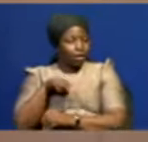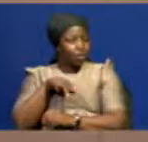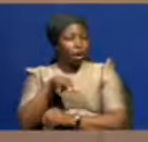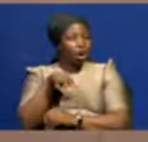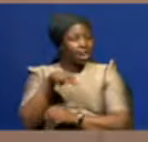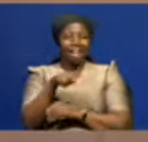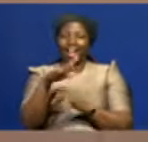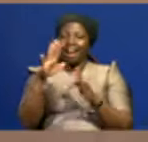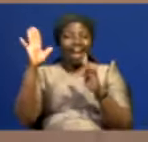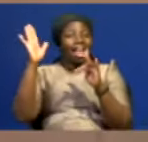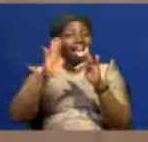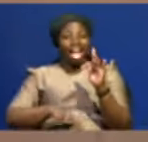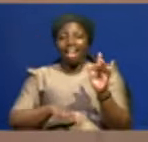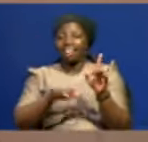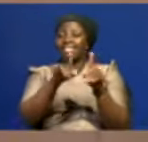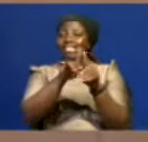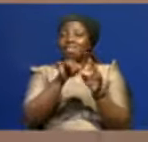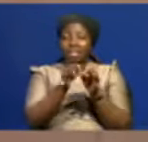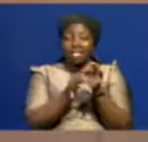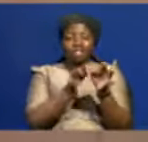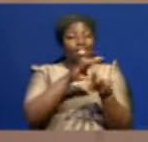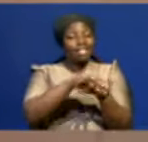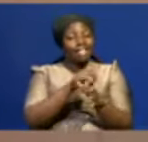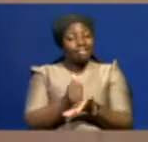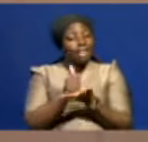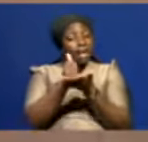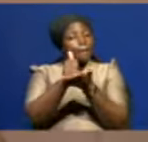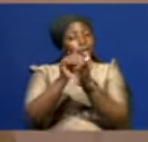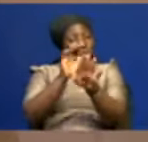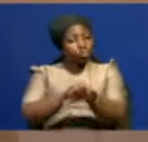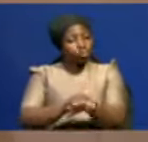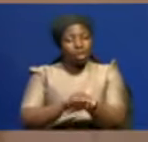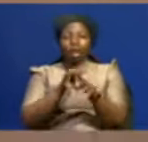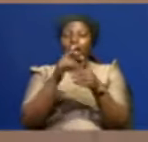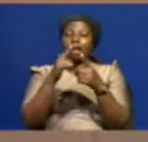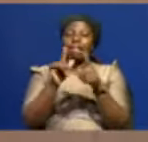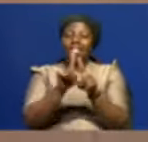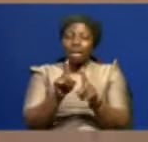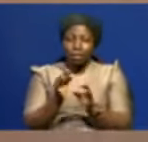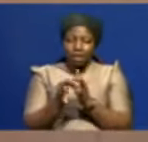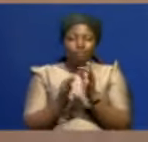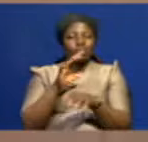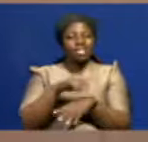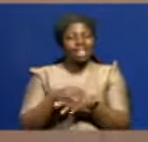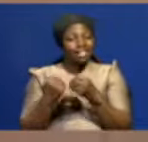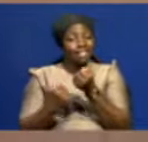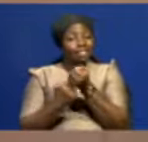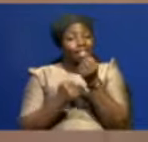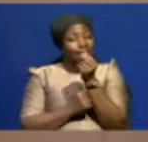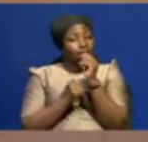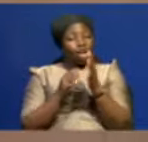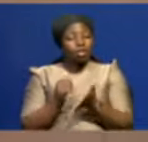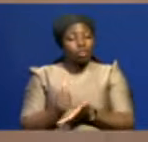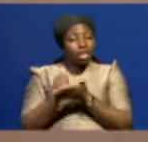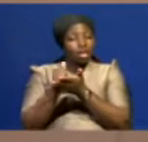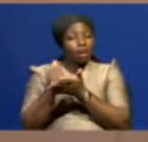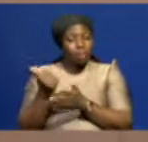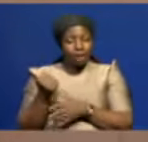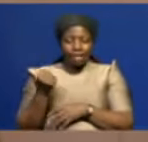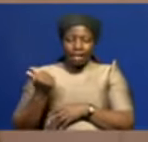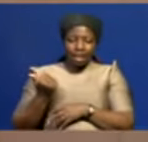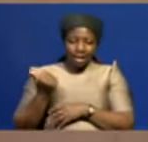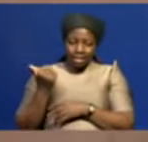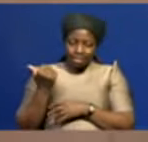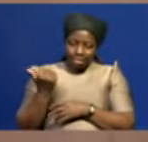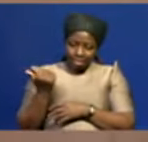na kama angesaidika ni vizuri, na kama tungepata mfadhili ambaye anaweza kusaidia mtoto kumlipia school